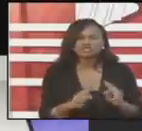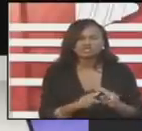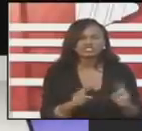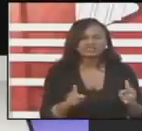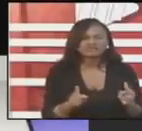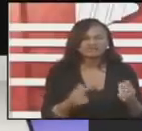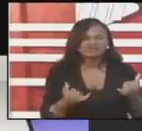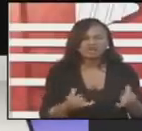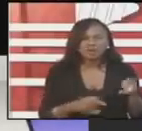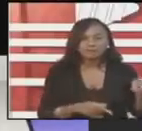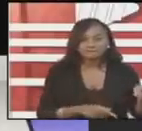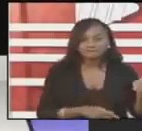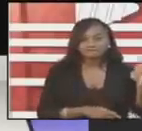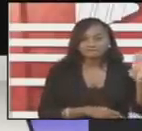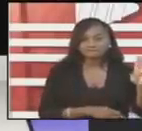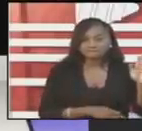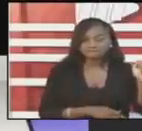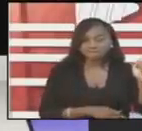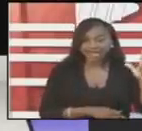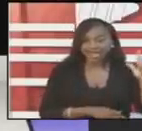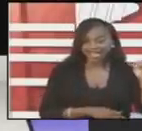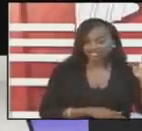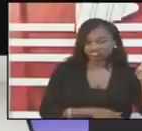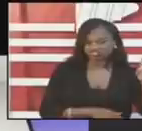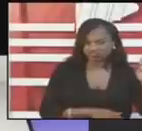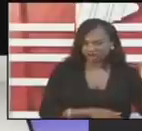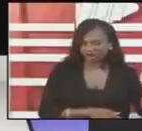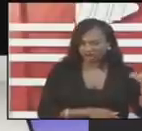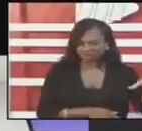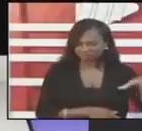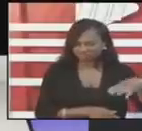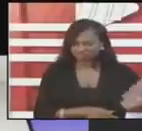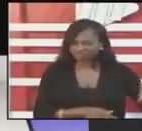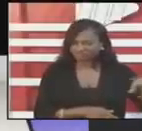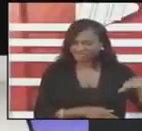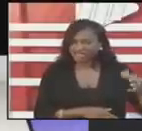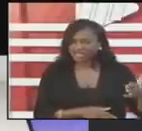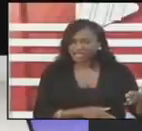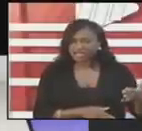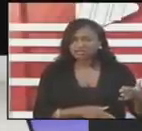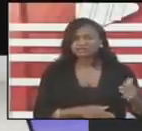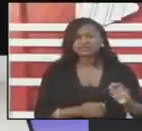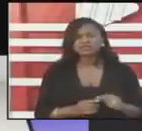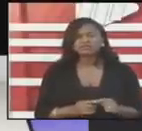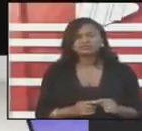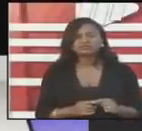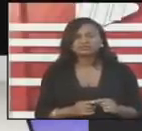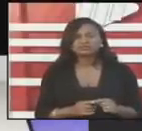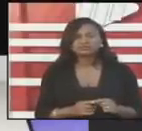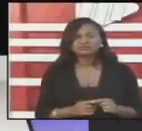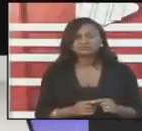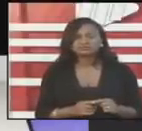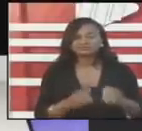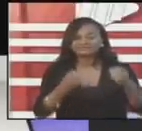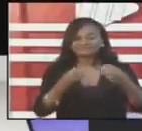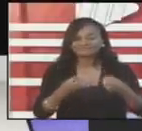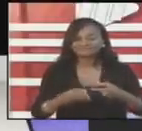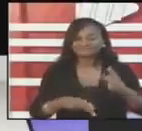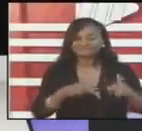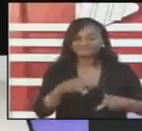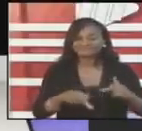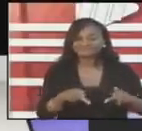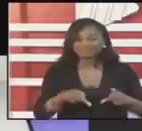Balandra facility? Because if you remember, and I know you all spoke about it just now, a large number of persons who